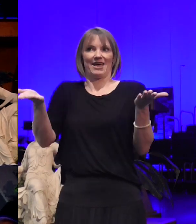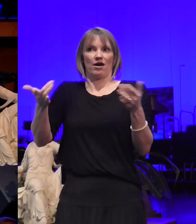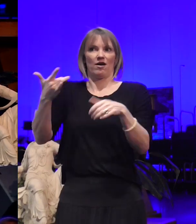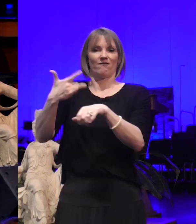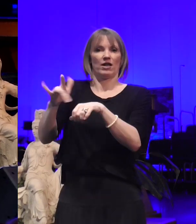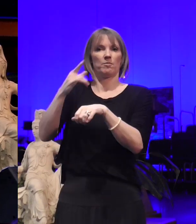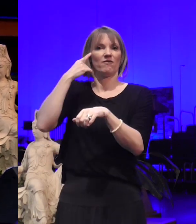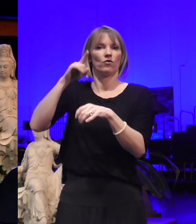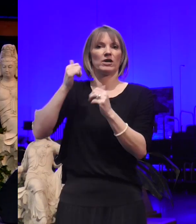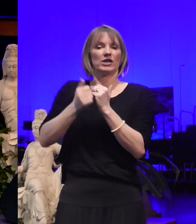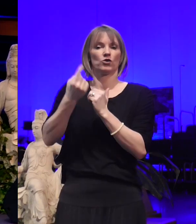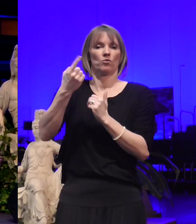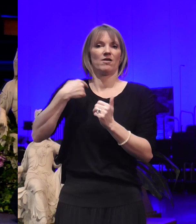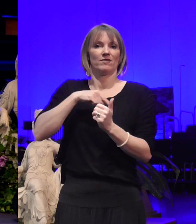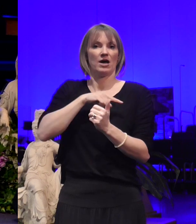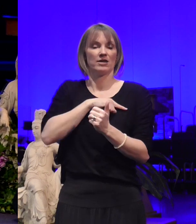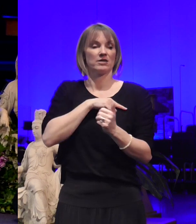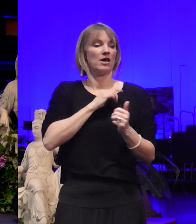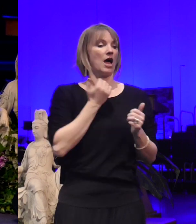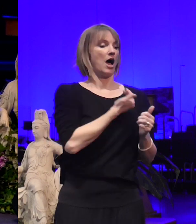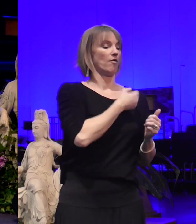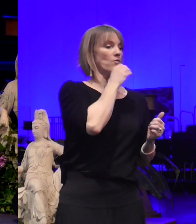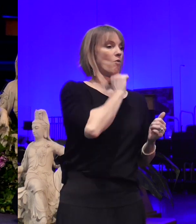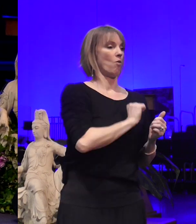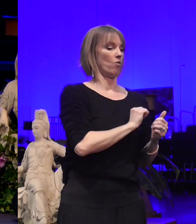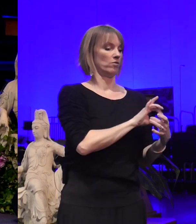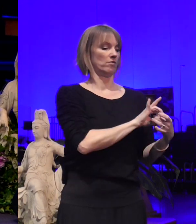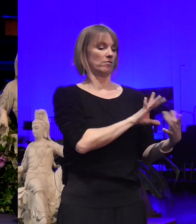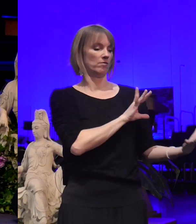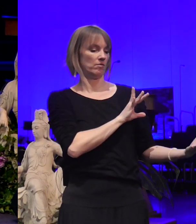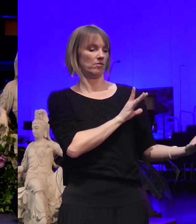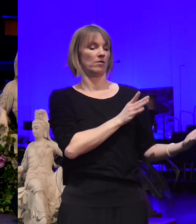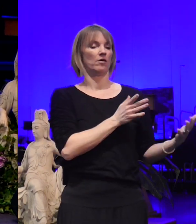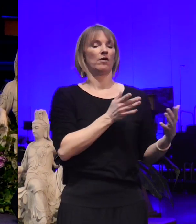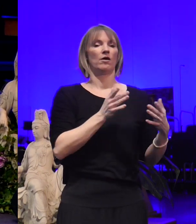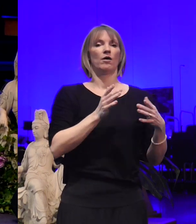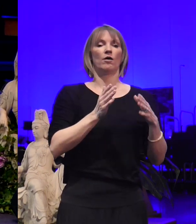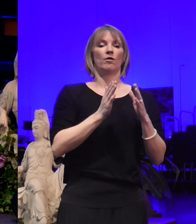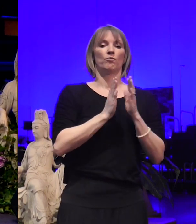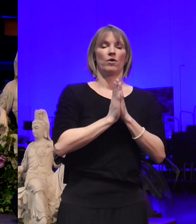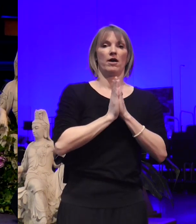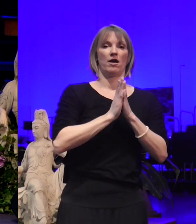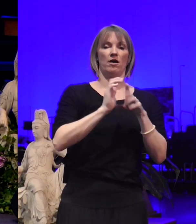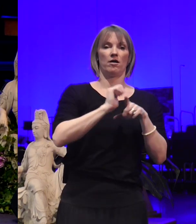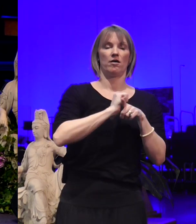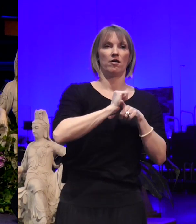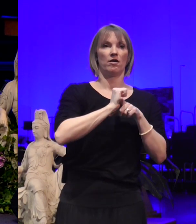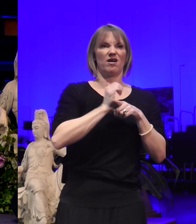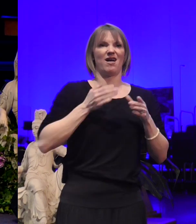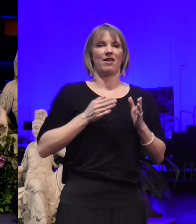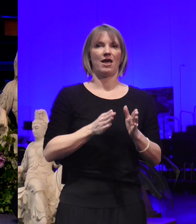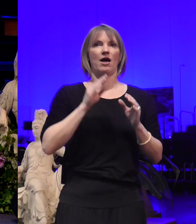willing to let go of the old and allow, through this practice of prayer, just clear thinking,